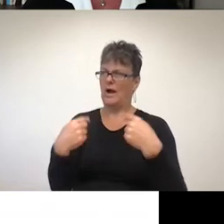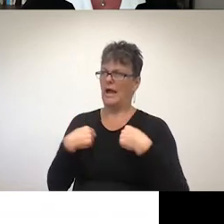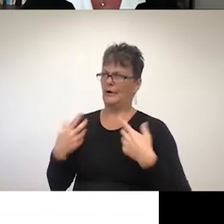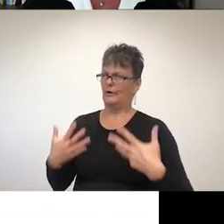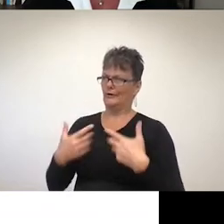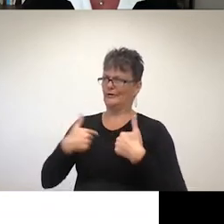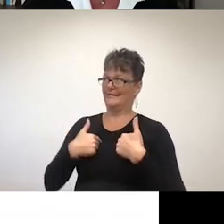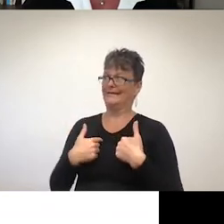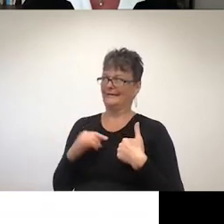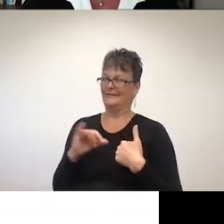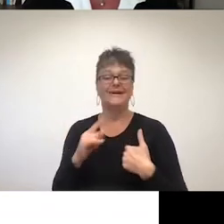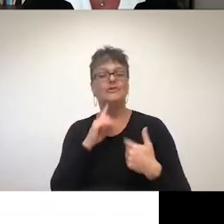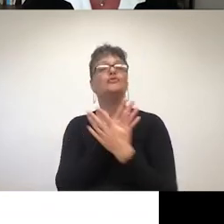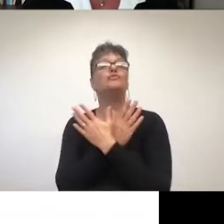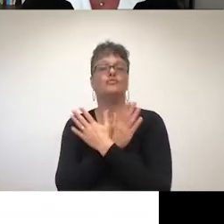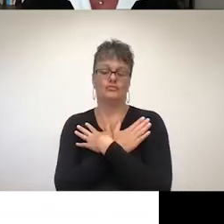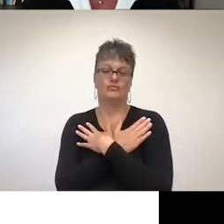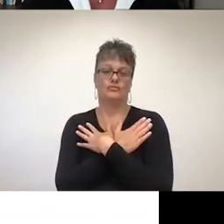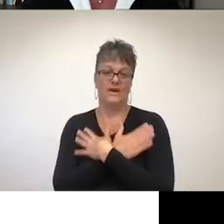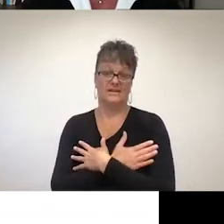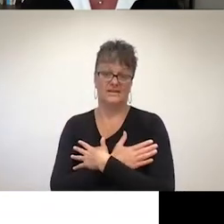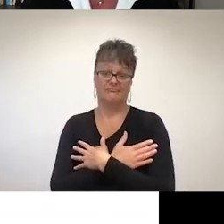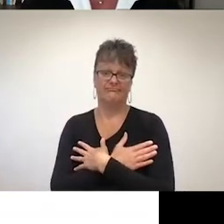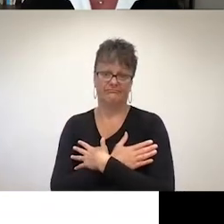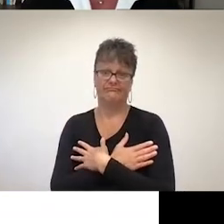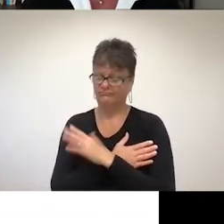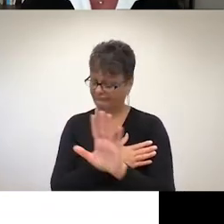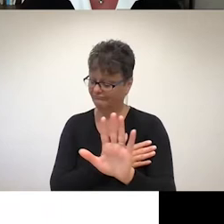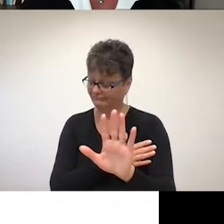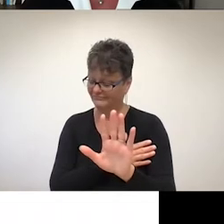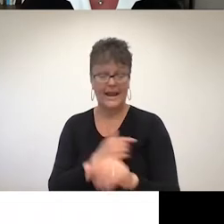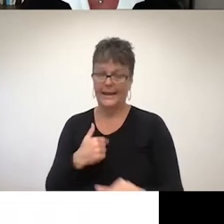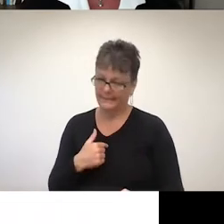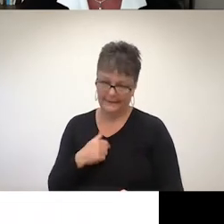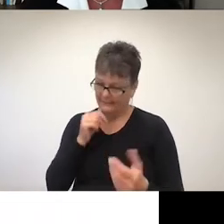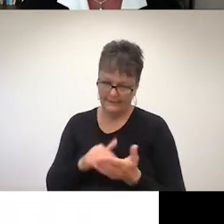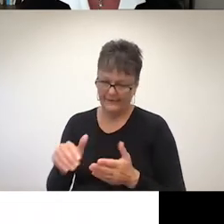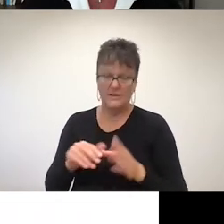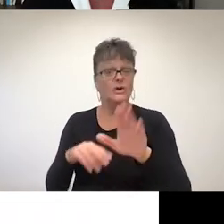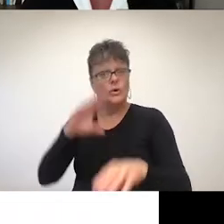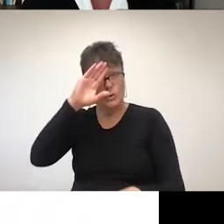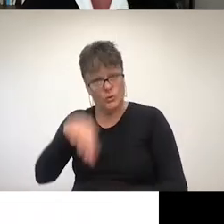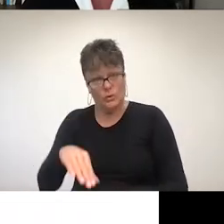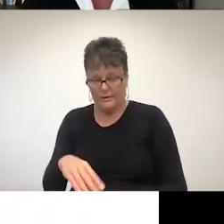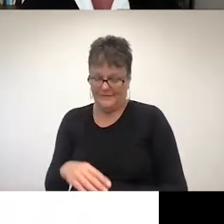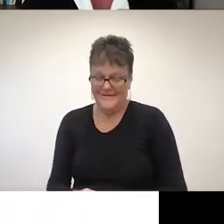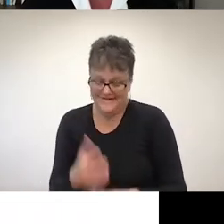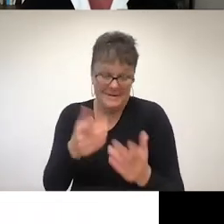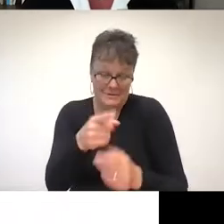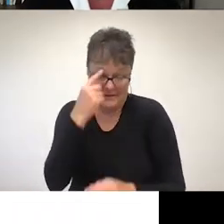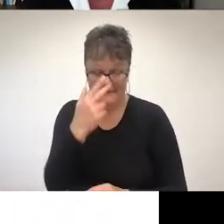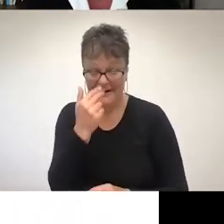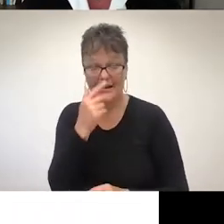rest. I don't do this enough. You'll be amused to know that a number of years ago, I had to read a book to learn how to rest. And